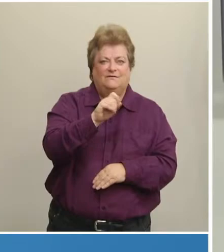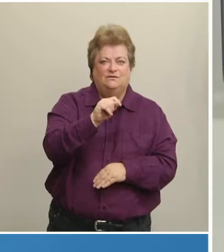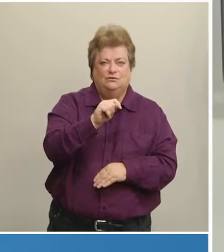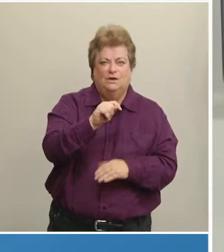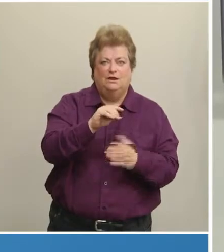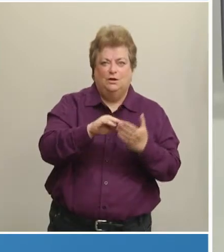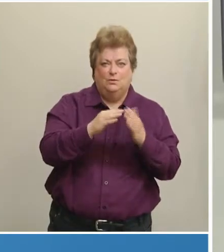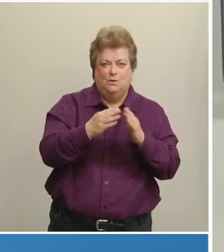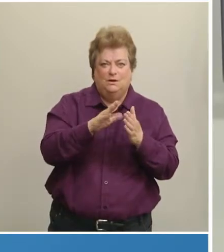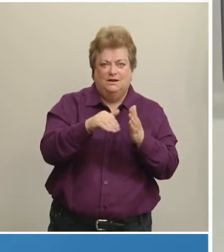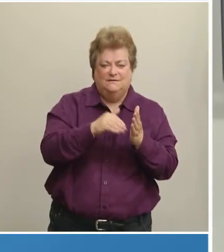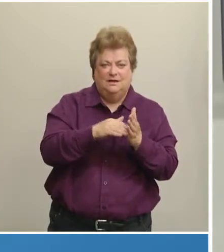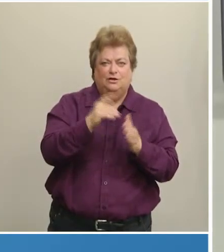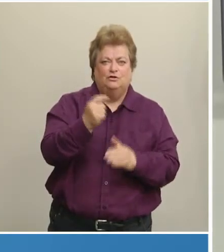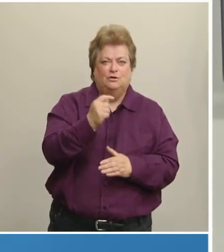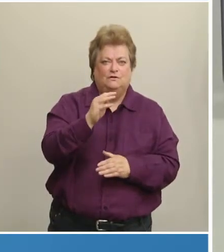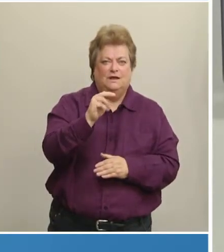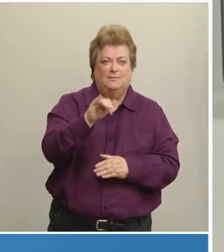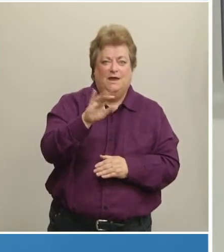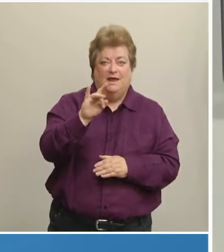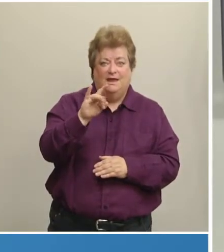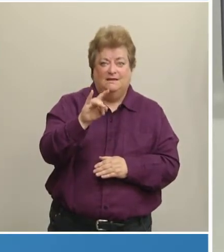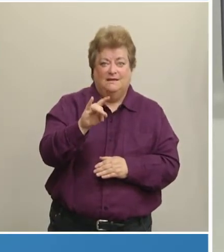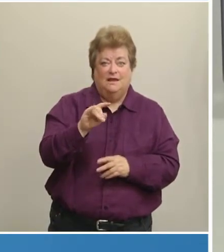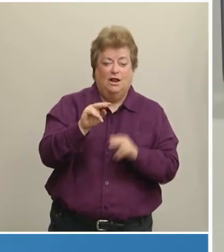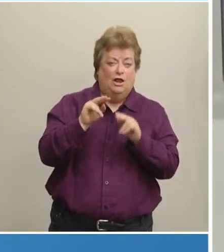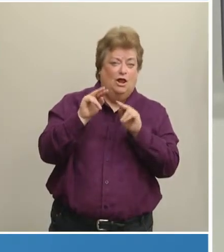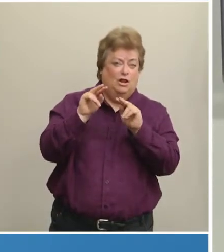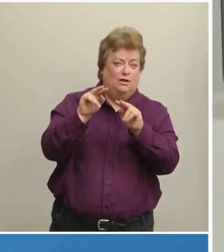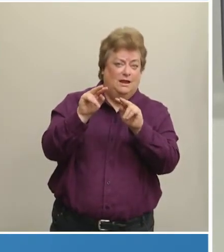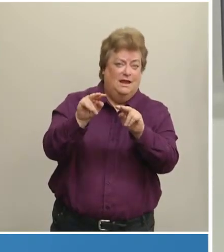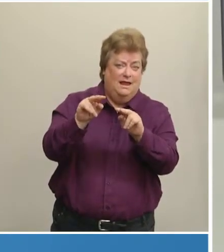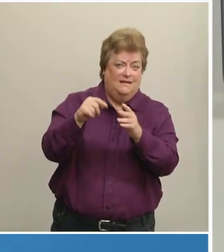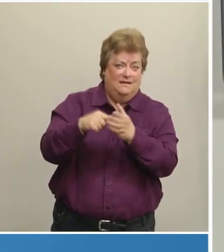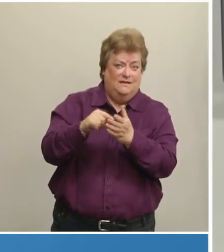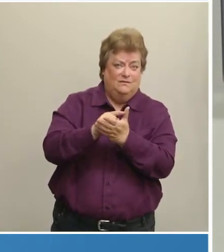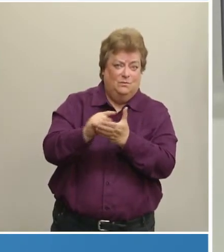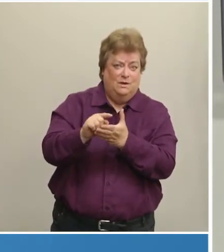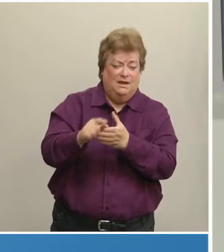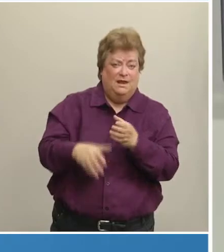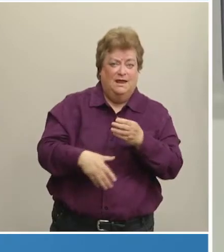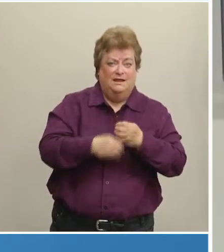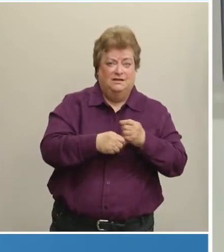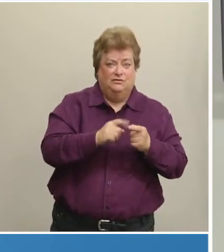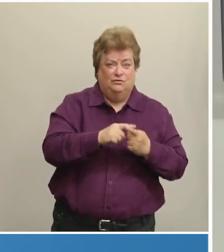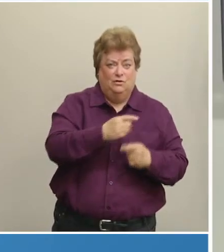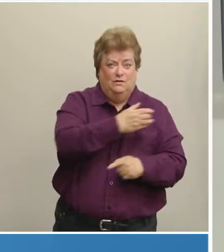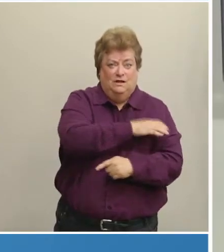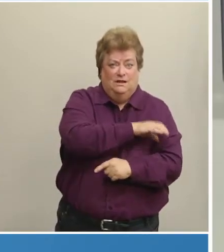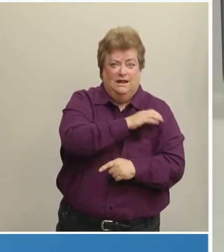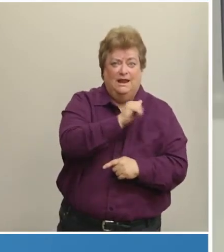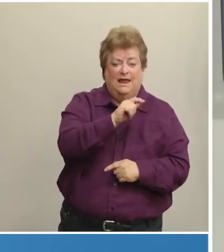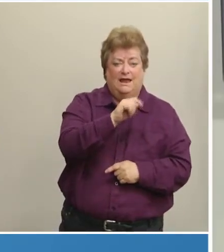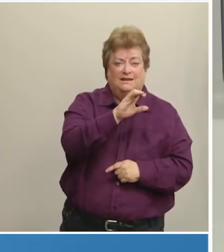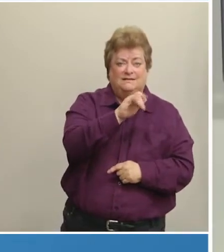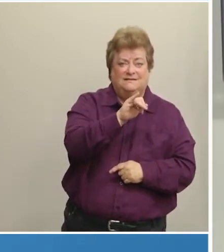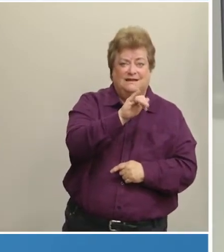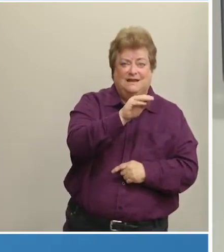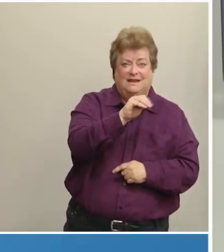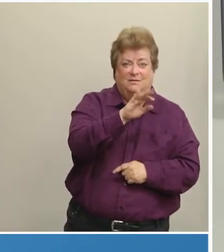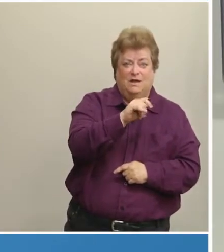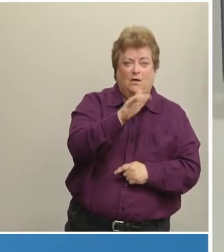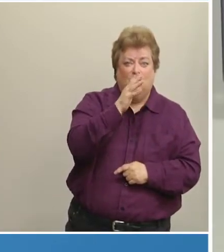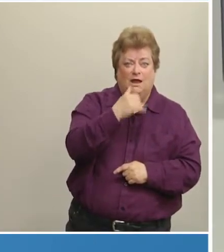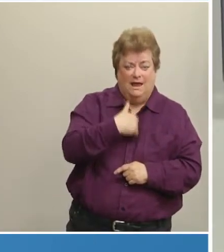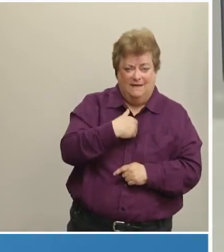May 18th. Looking ahead to the rest of this week, in addition to the clinic tomorrow at City Impact, there are clinics